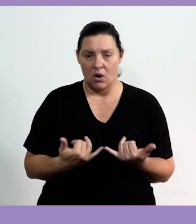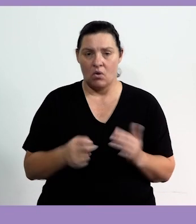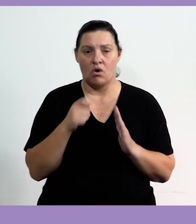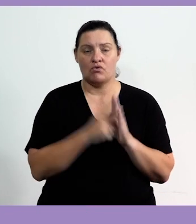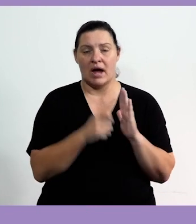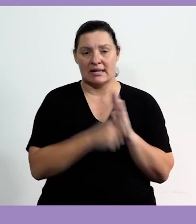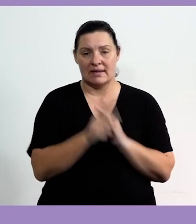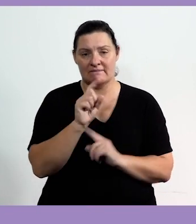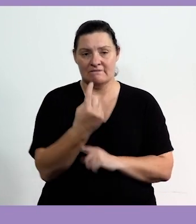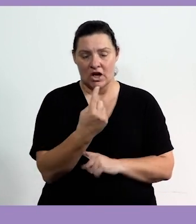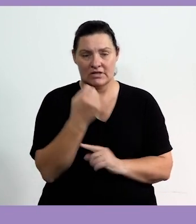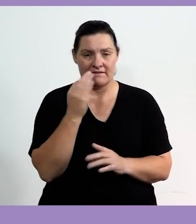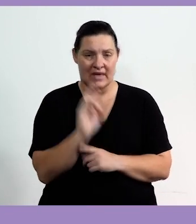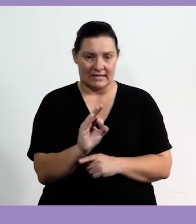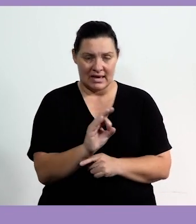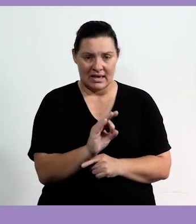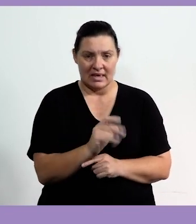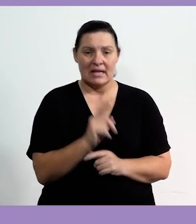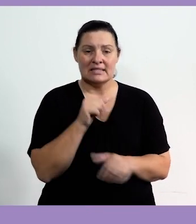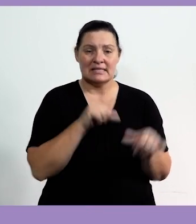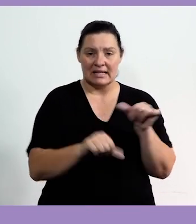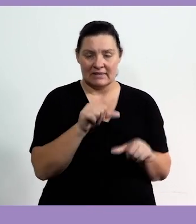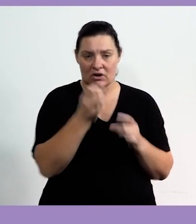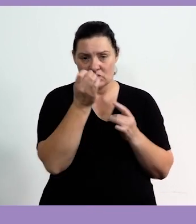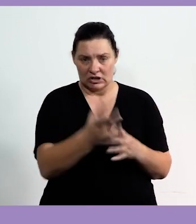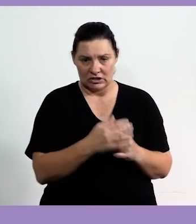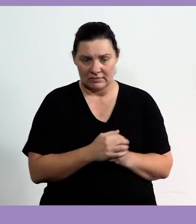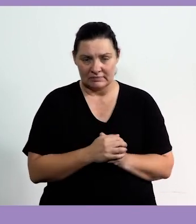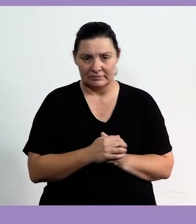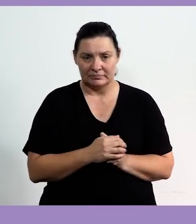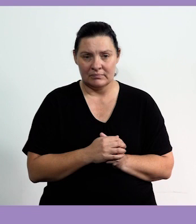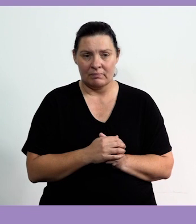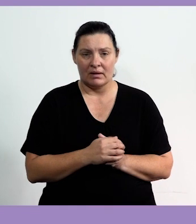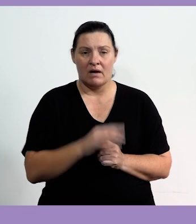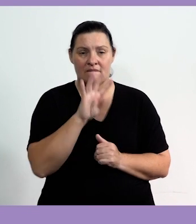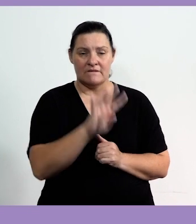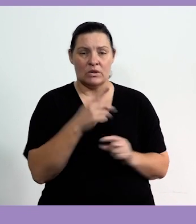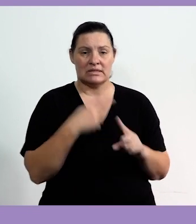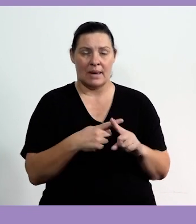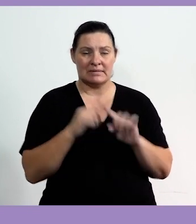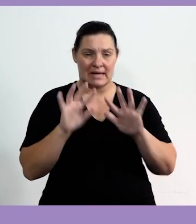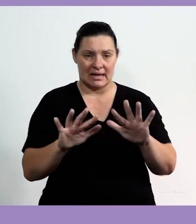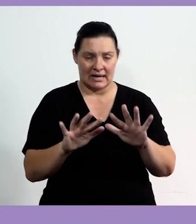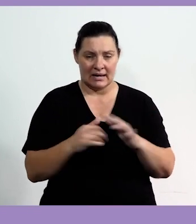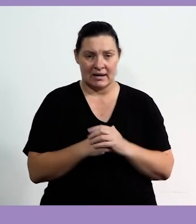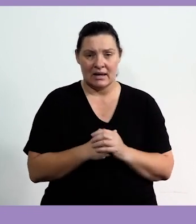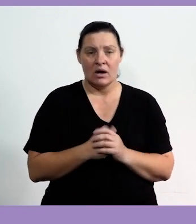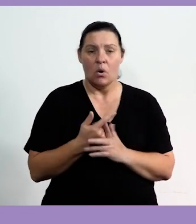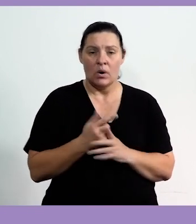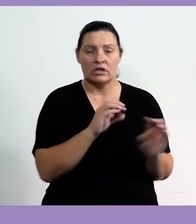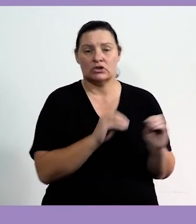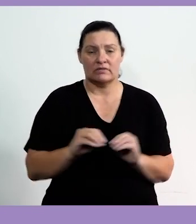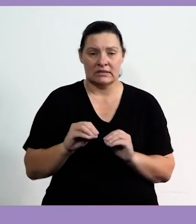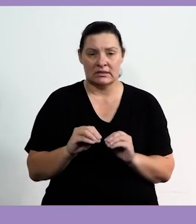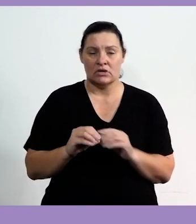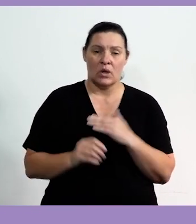us. Let us write this first factor as a scientific notation. That is 4 multiplied by